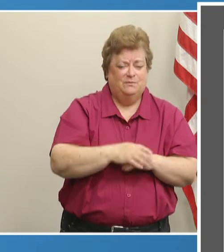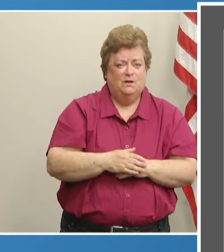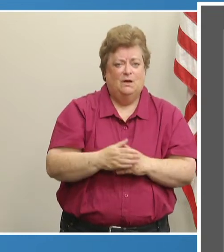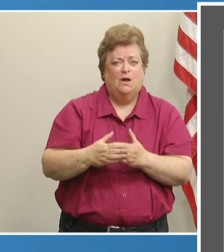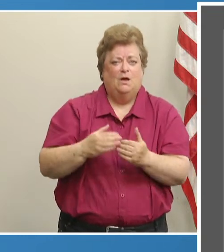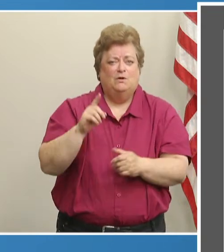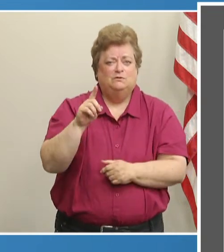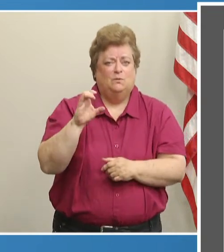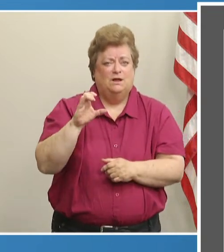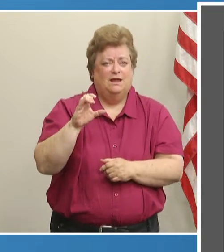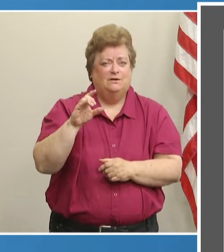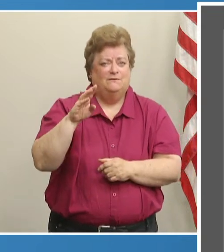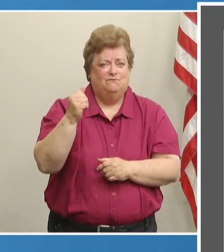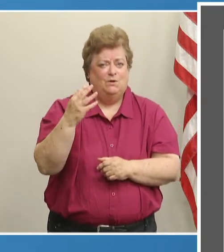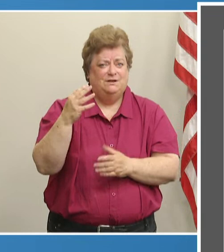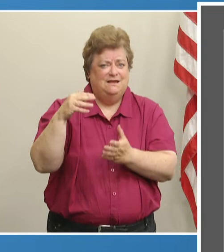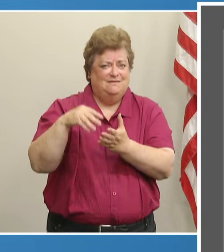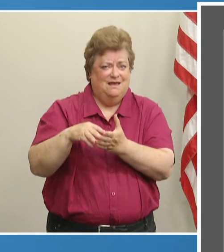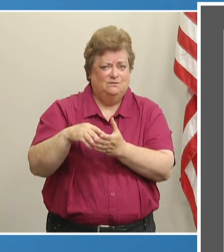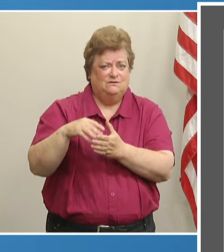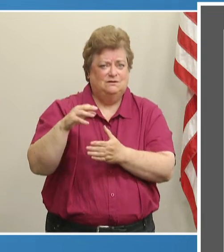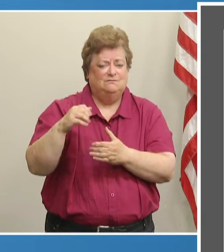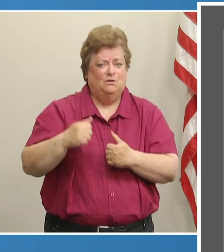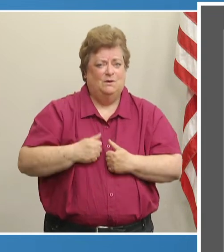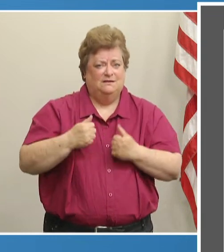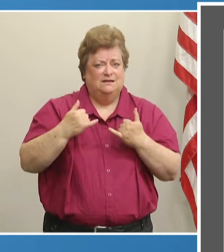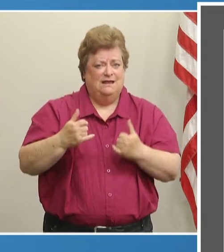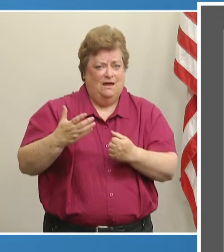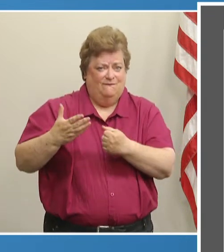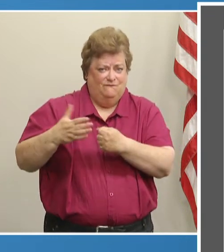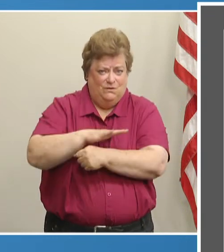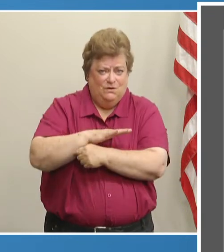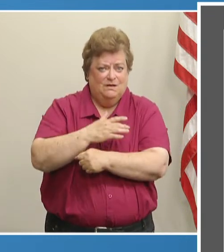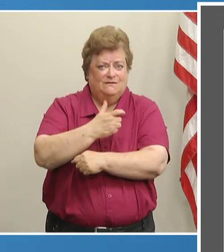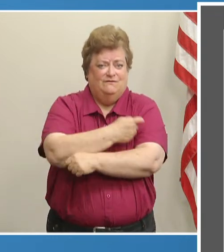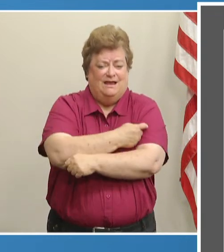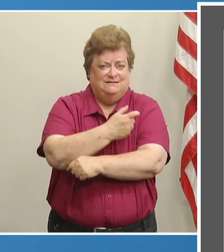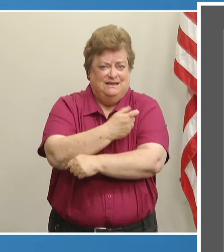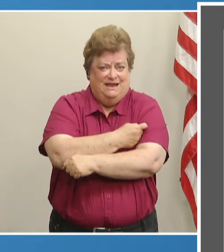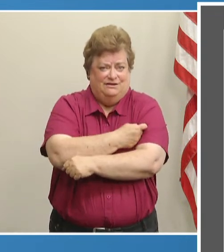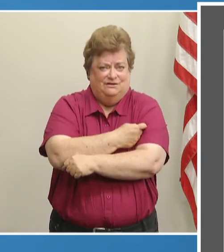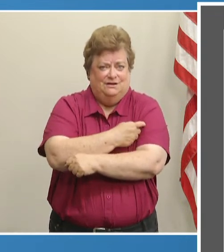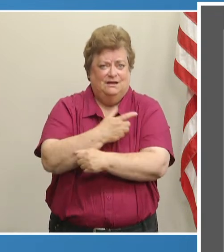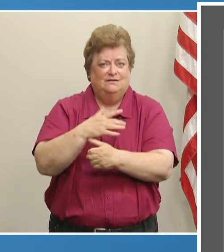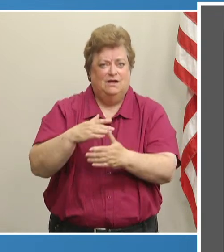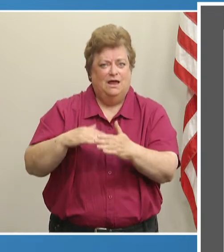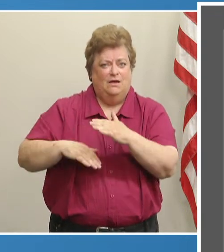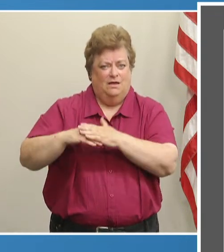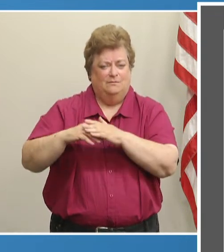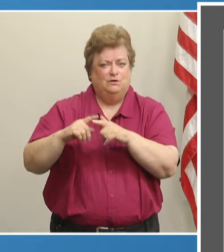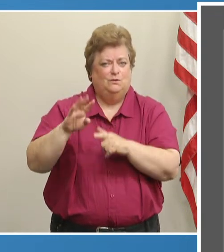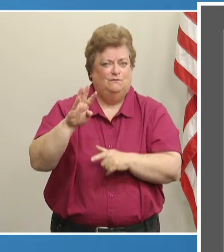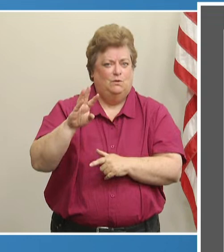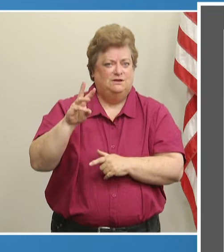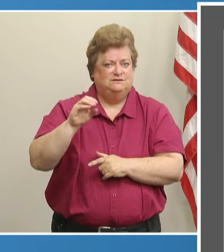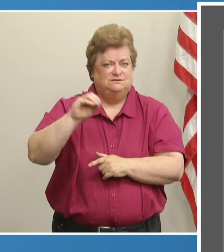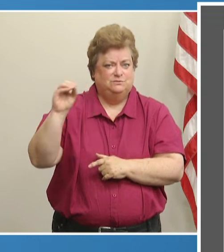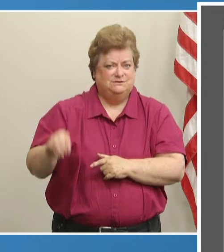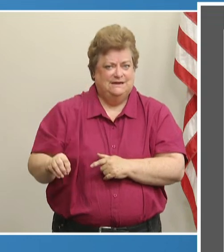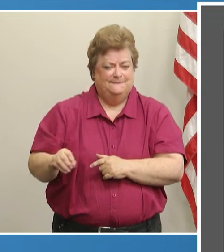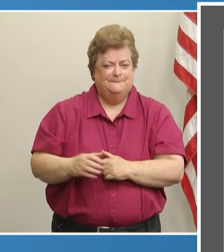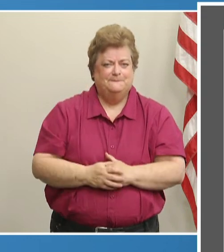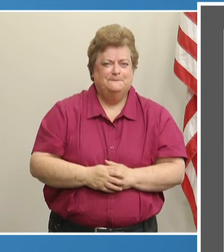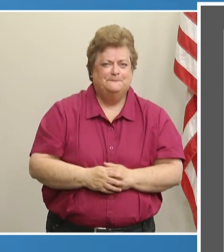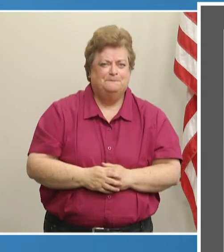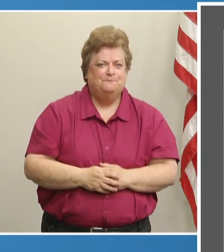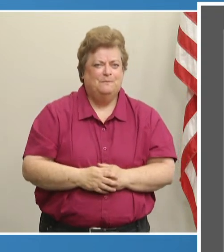Almost 114,000 residents are now fully vaccinated, taking us up to 46%.